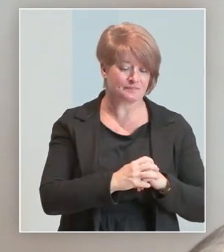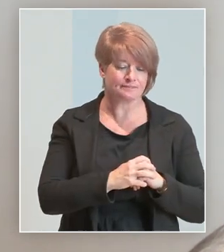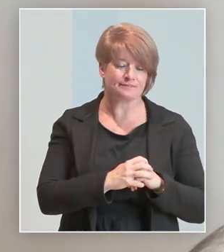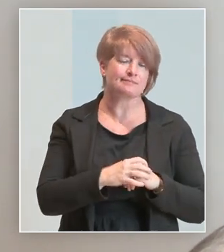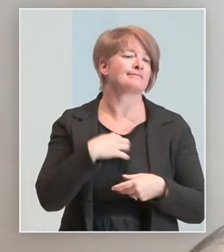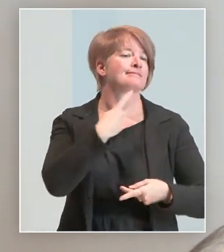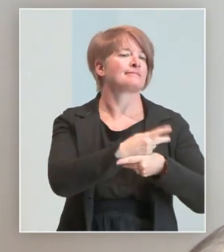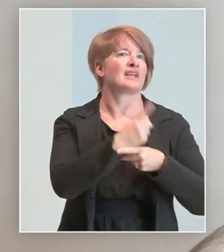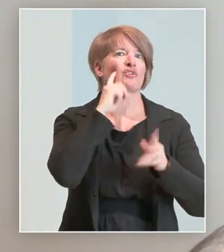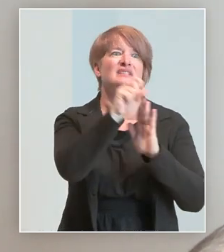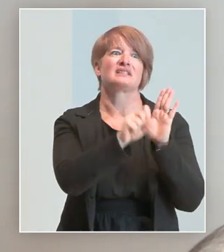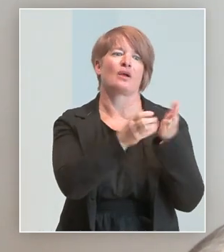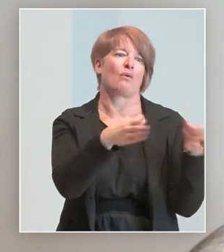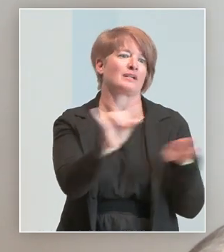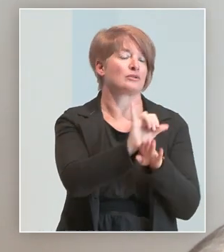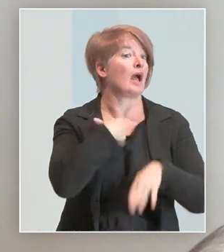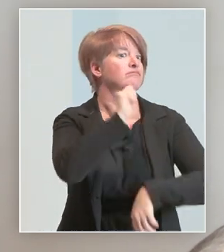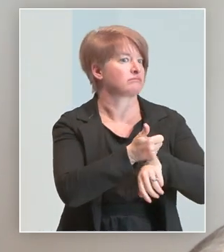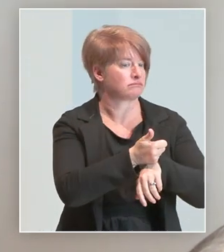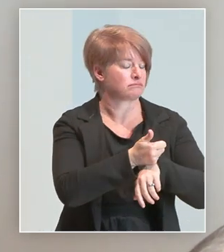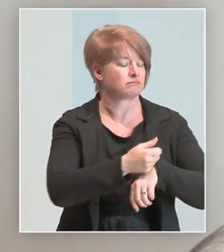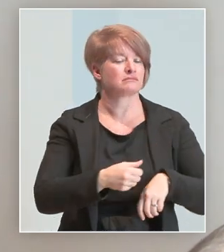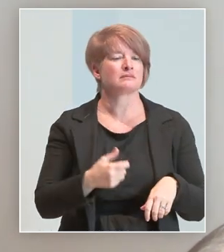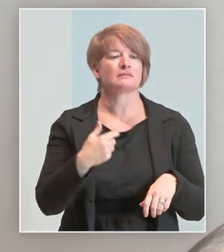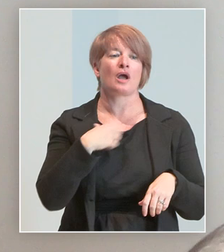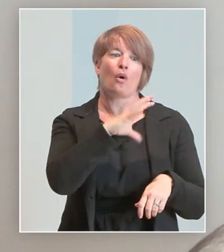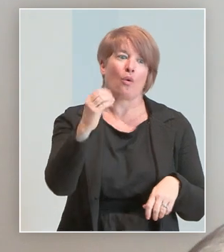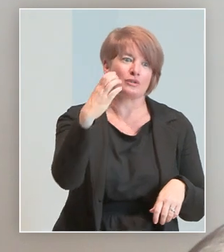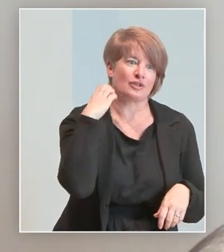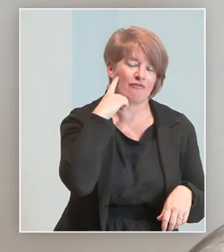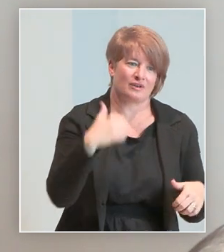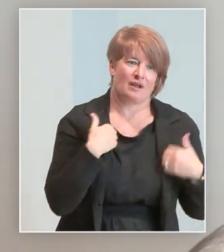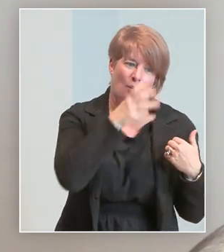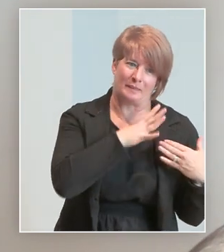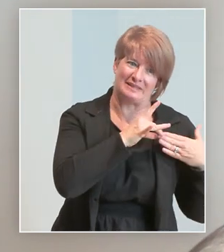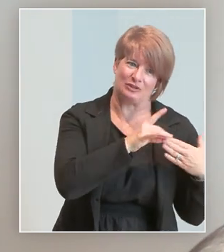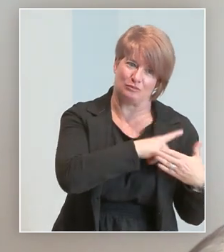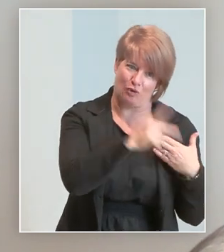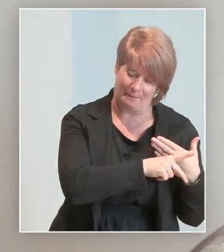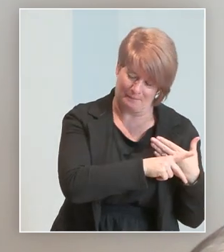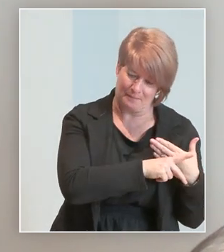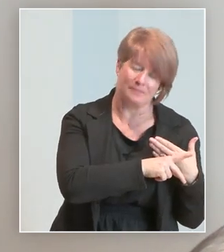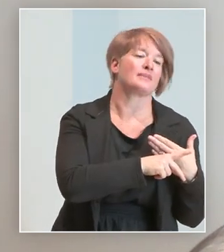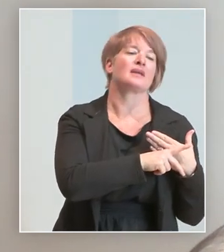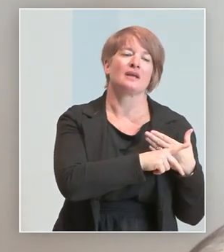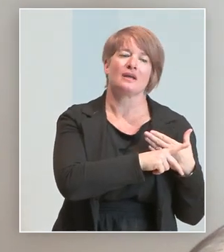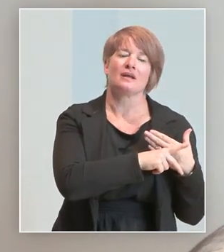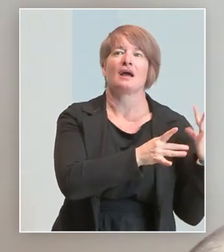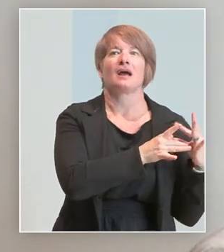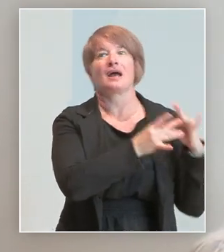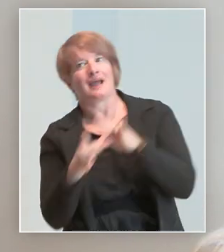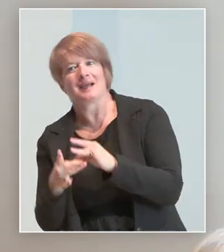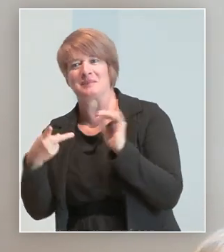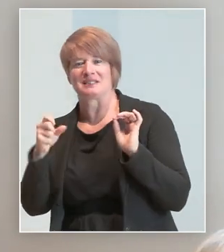overseeing a statewide internship that I had created, and I was the co-chair of the Young Women's Leadership Program, which was linked to